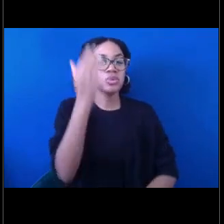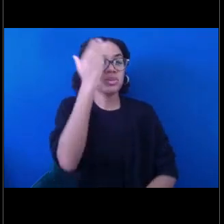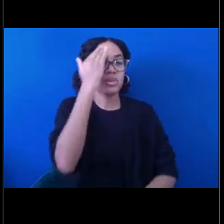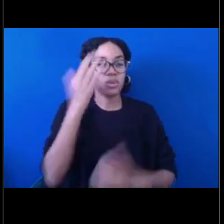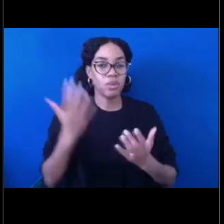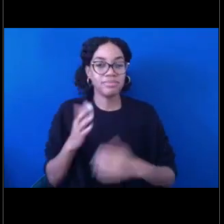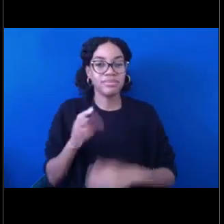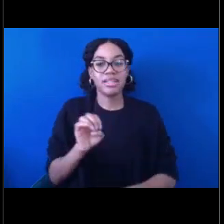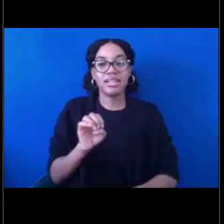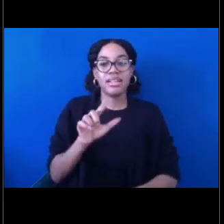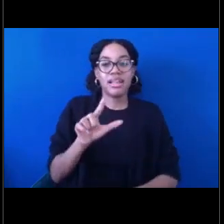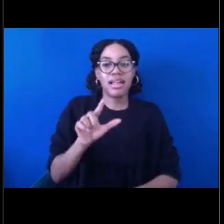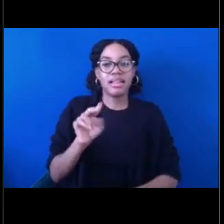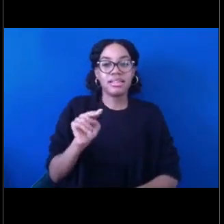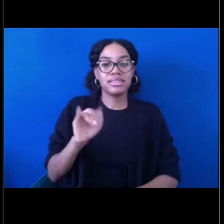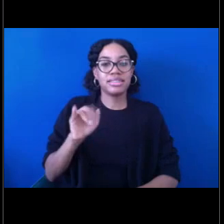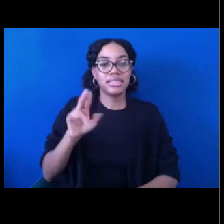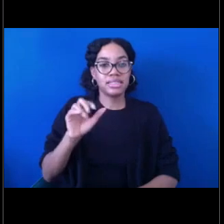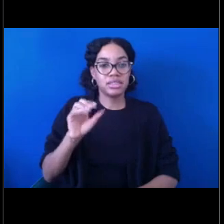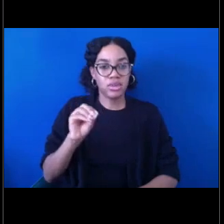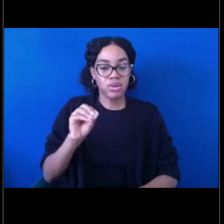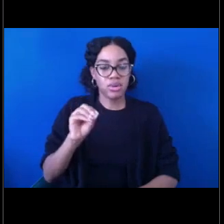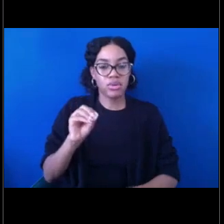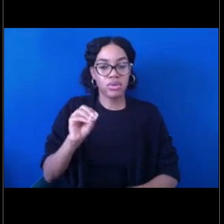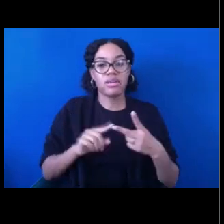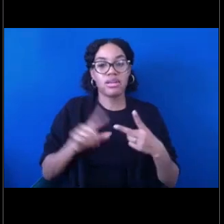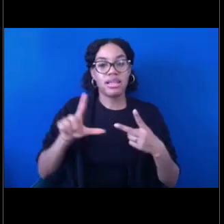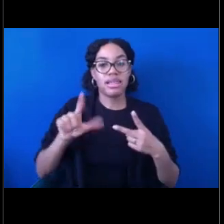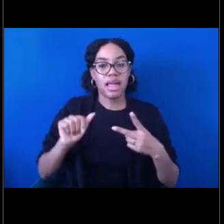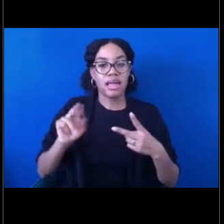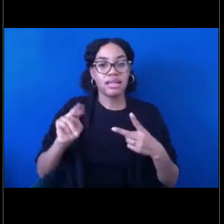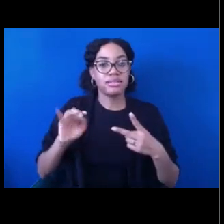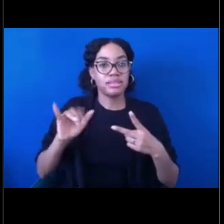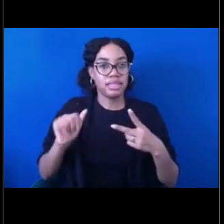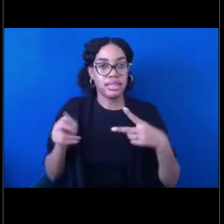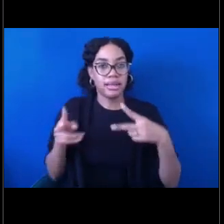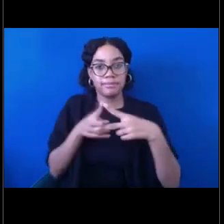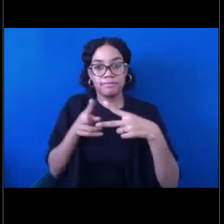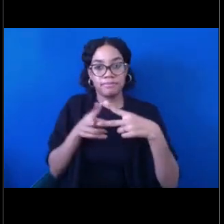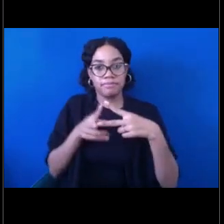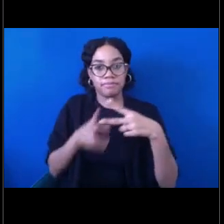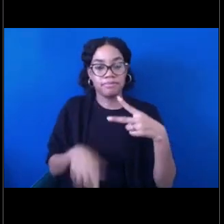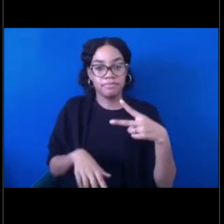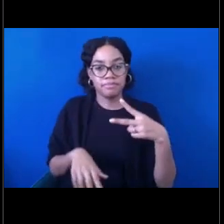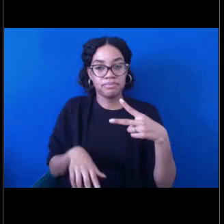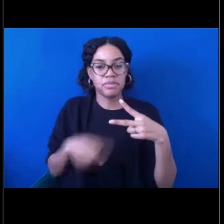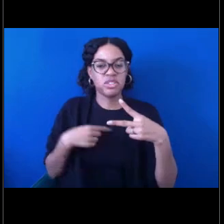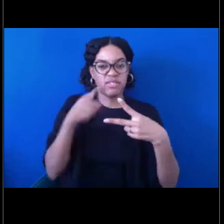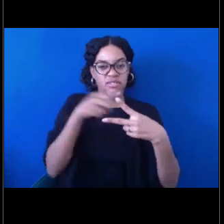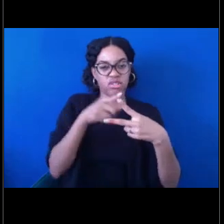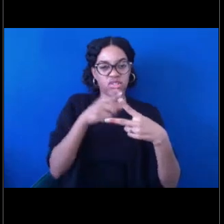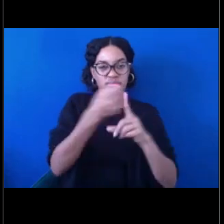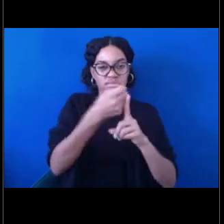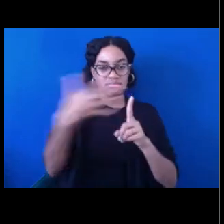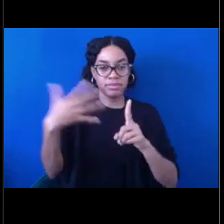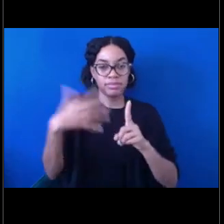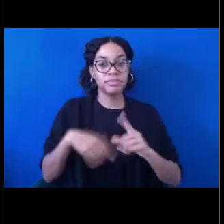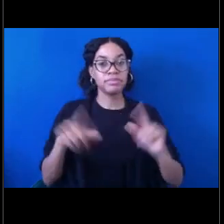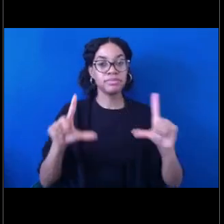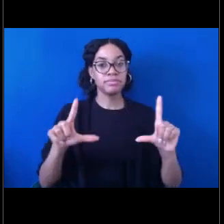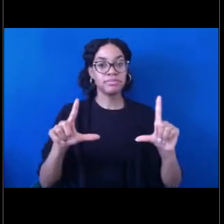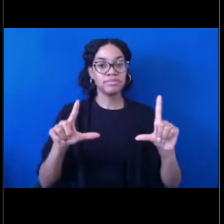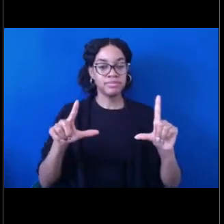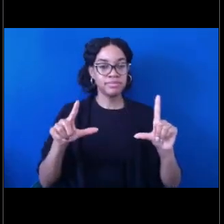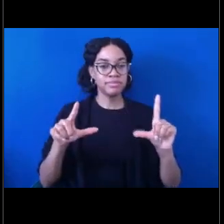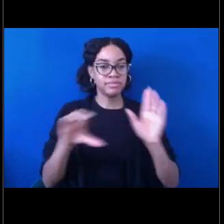Nina. So El Nino, you have these images here. The top image shows you El Nino.